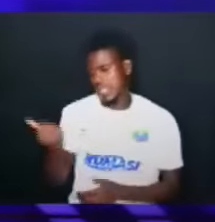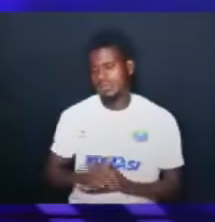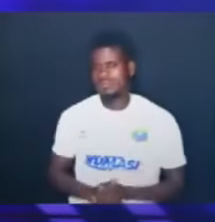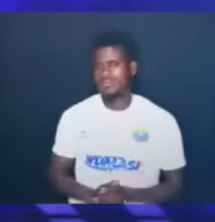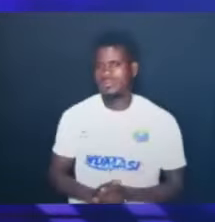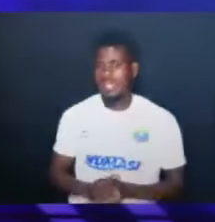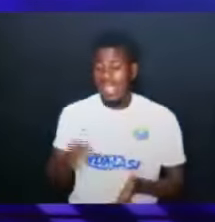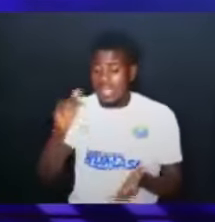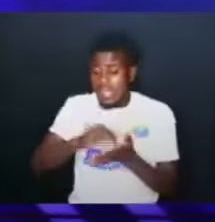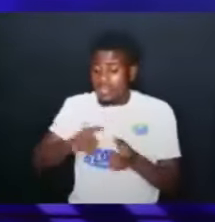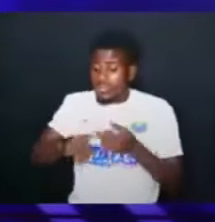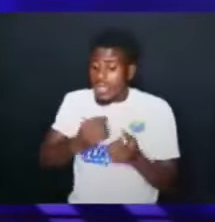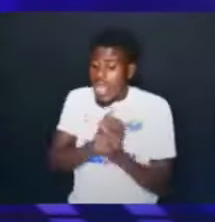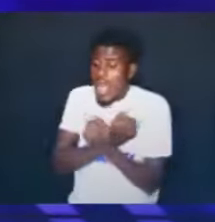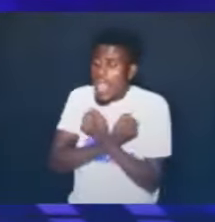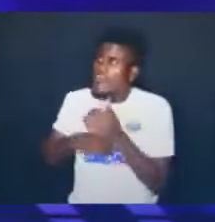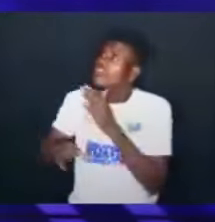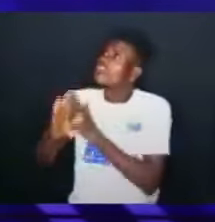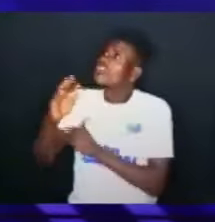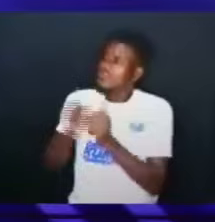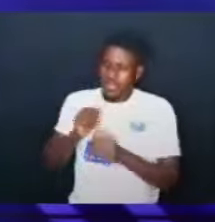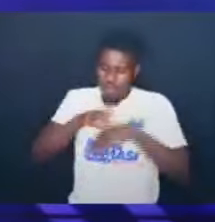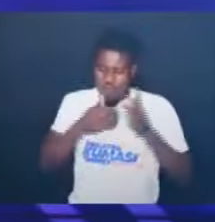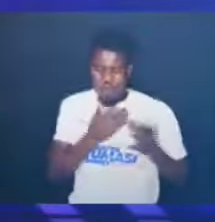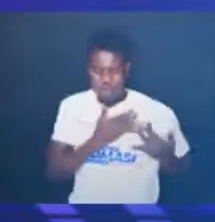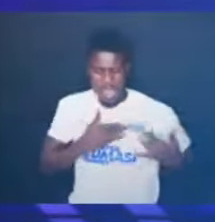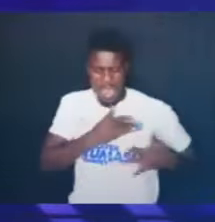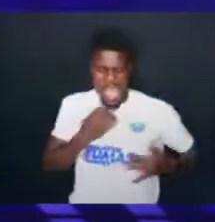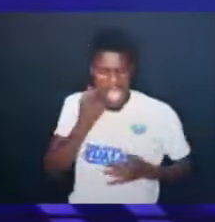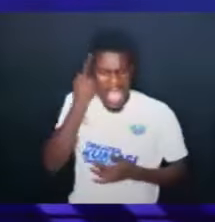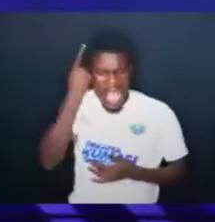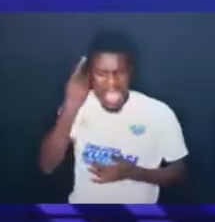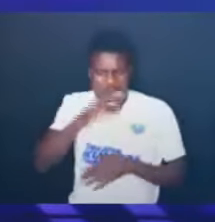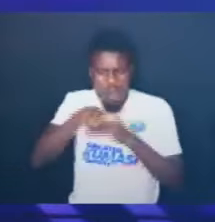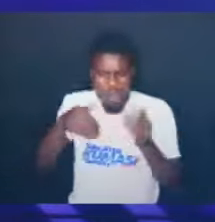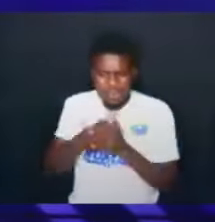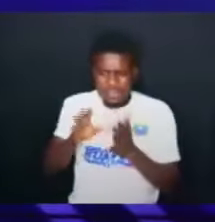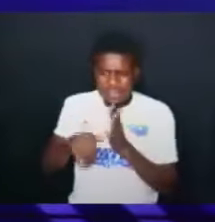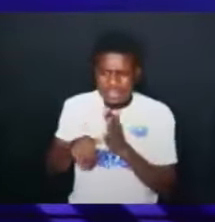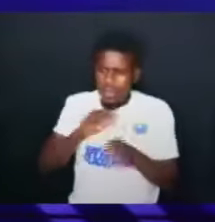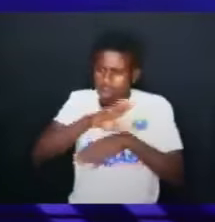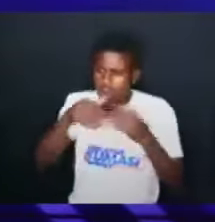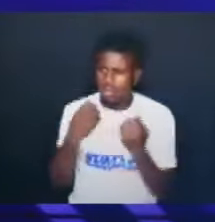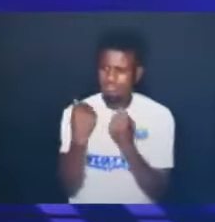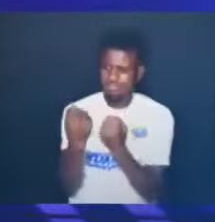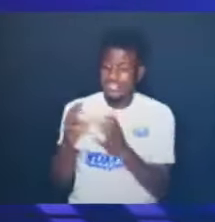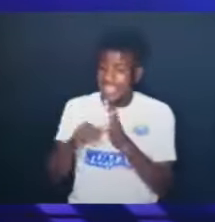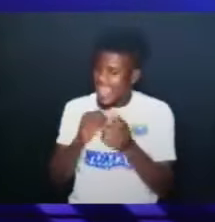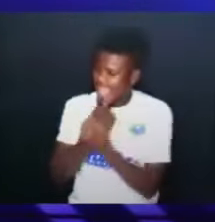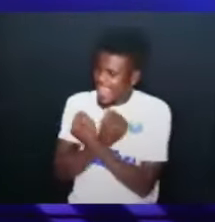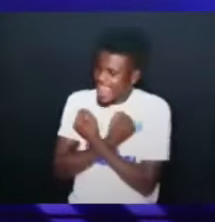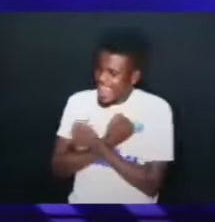That you love him with all your heart, with all your understanding, with all your strength, and to love your neighbor as